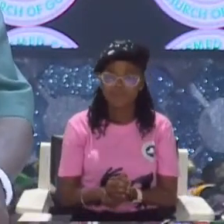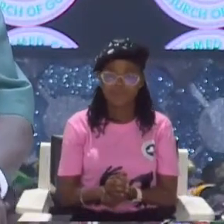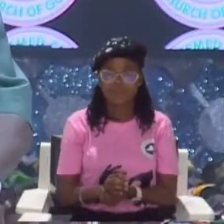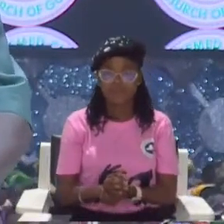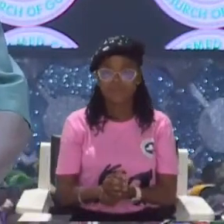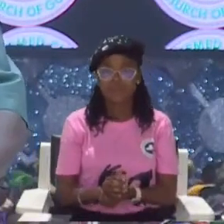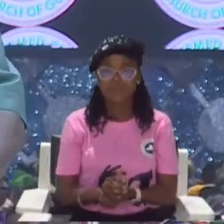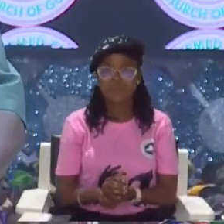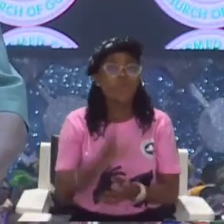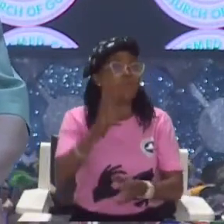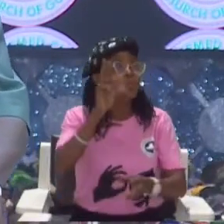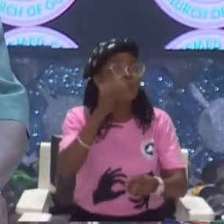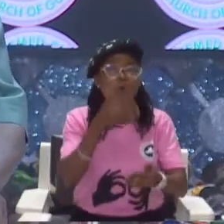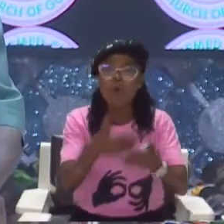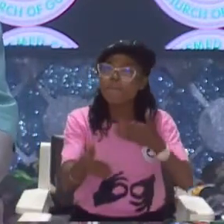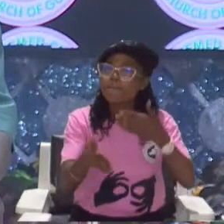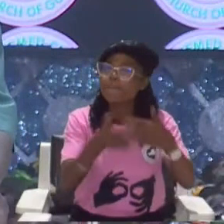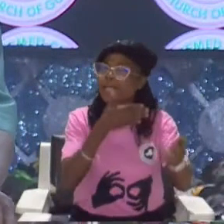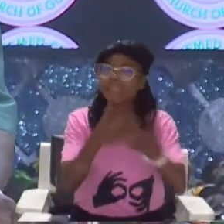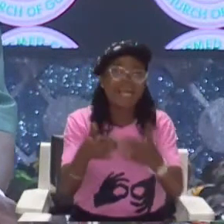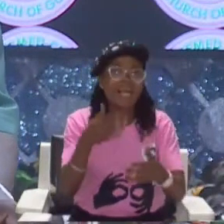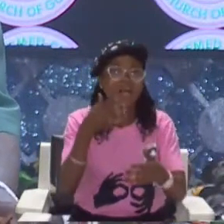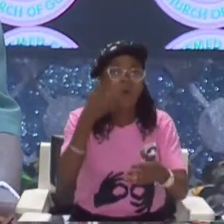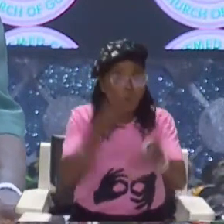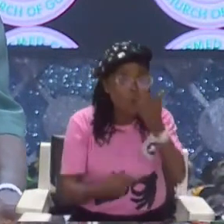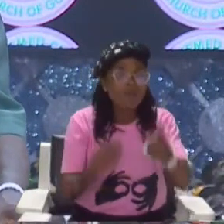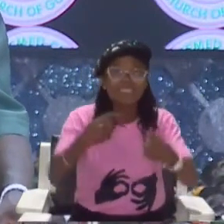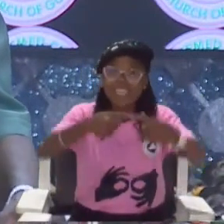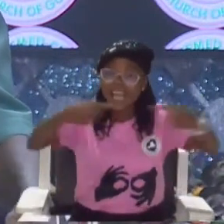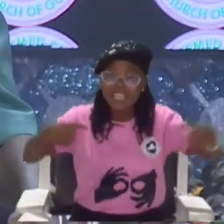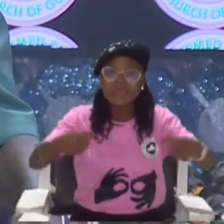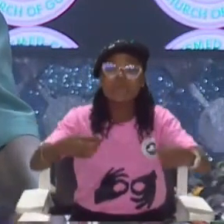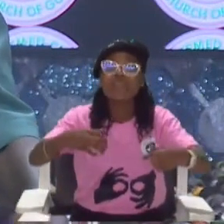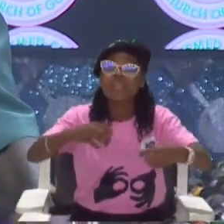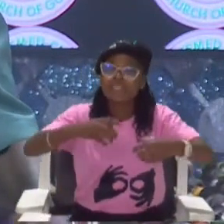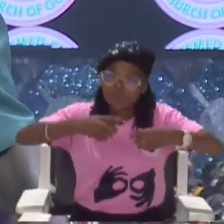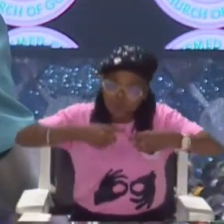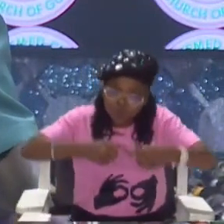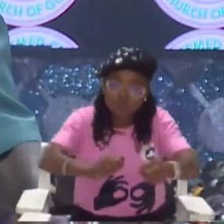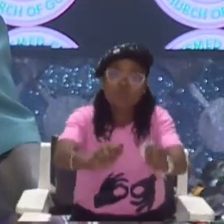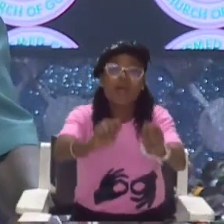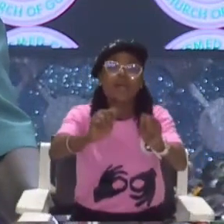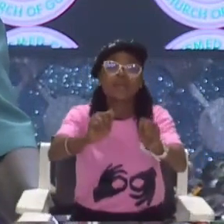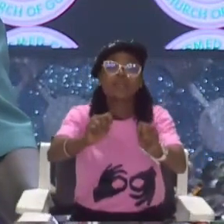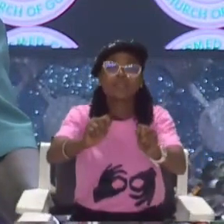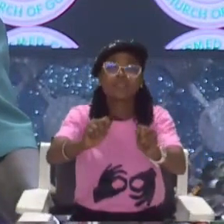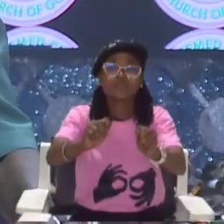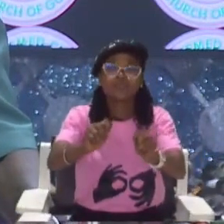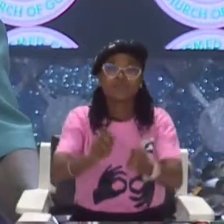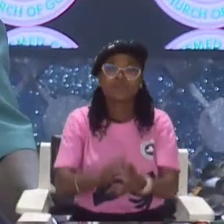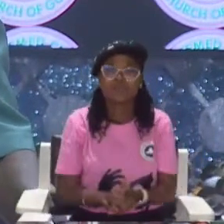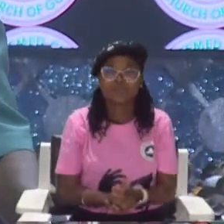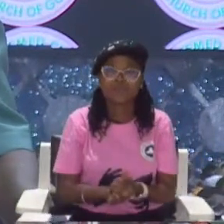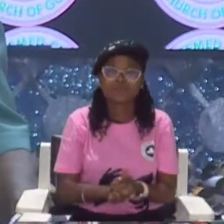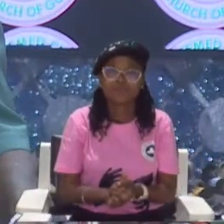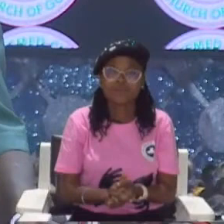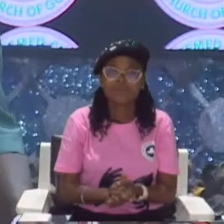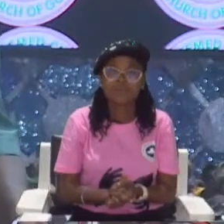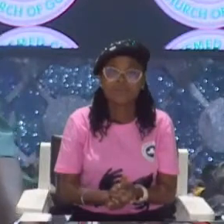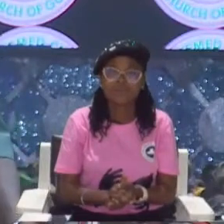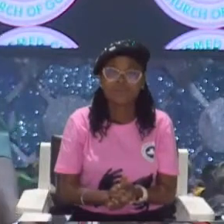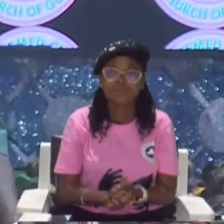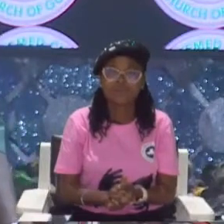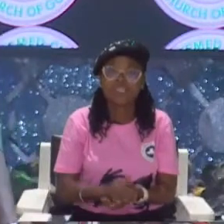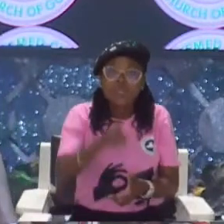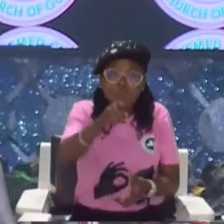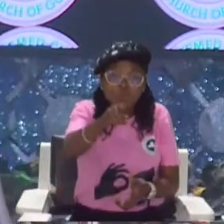No matter what the enemy may try. Koni, if you say, be and what, that's the tirakato.